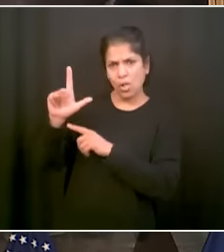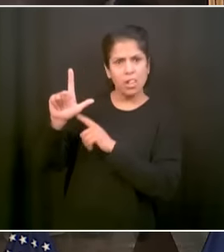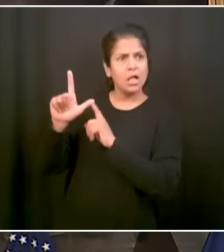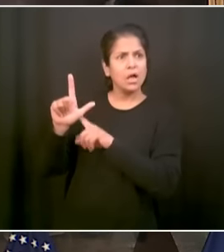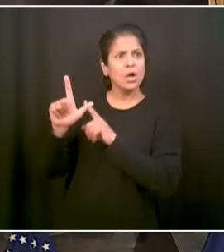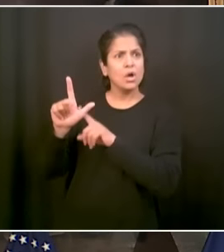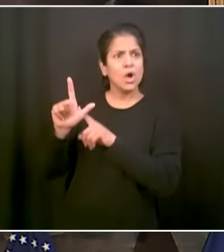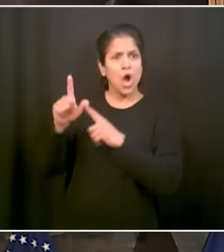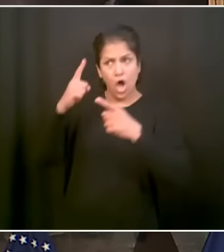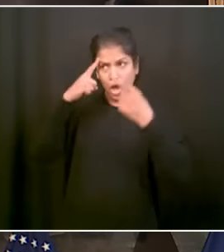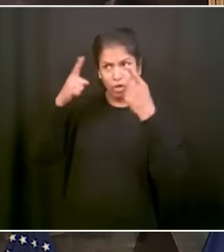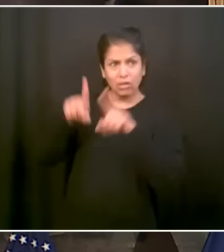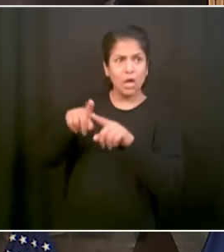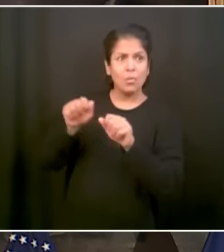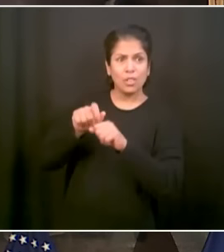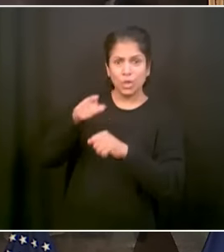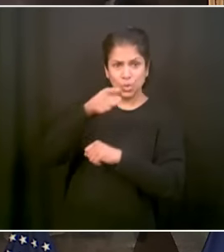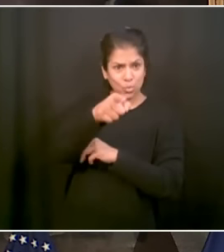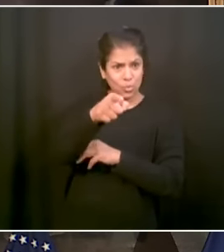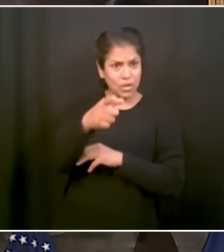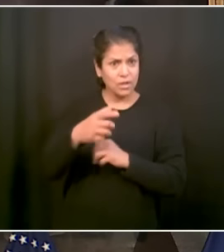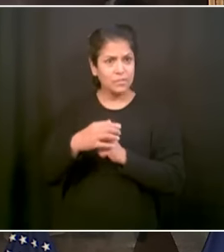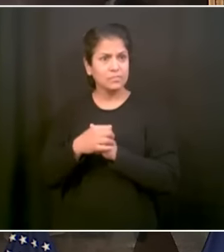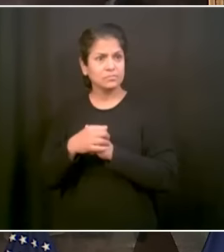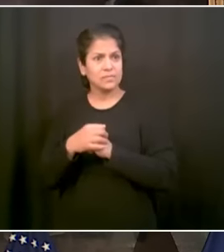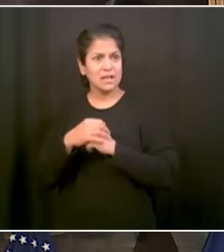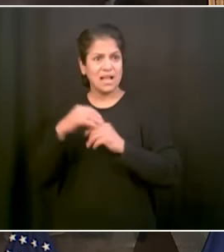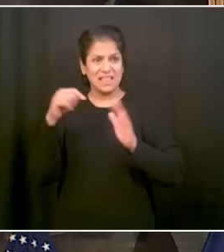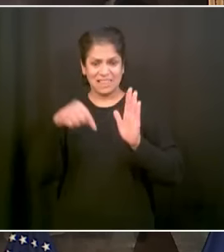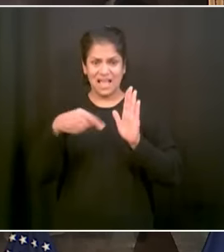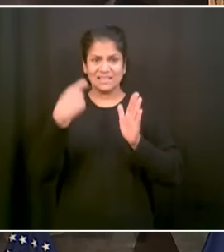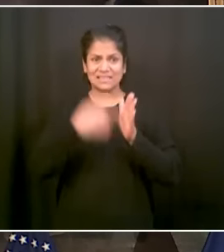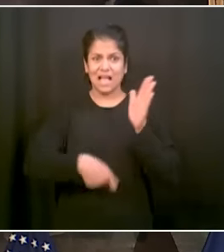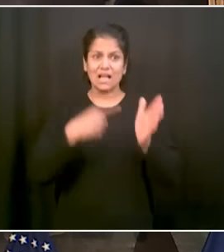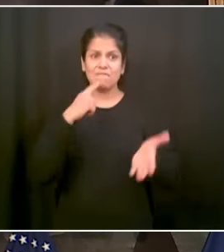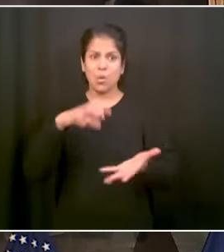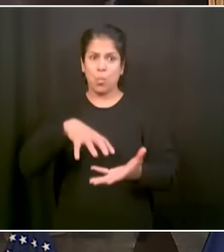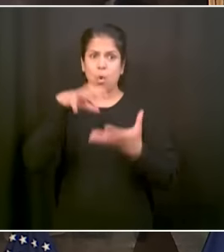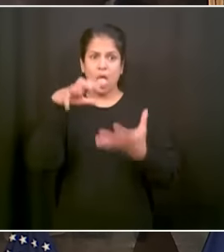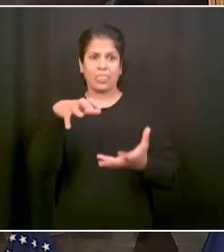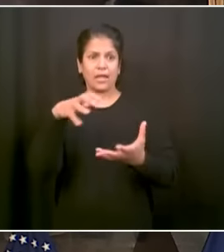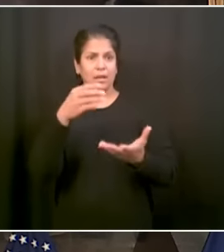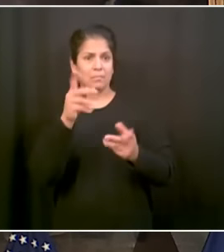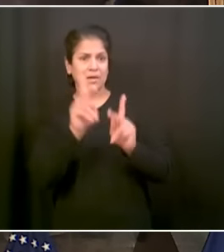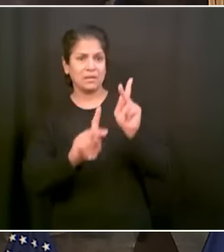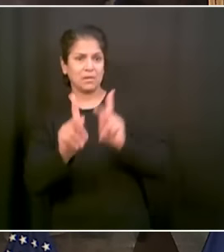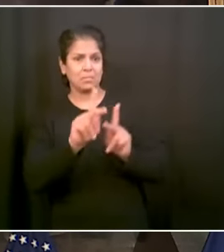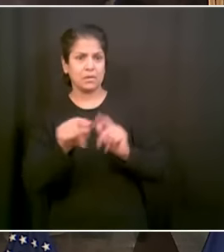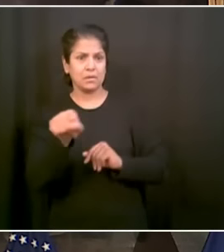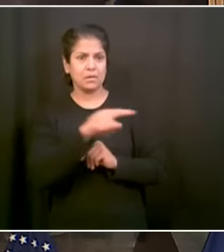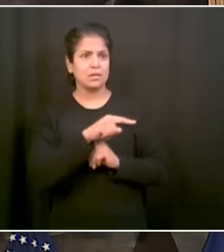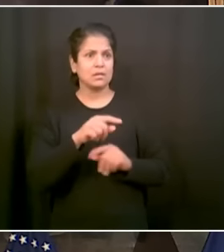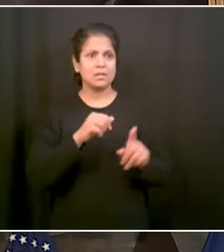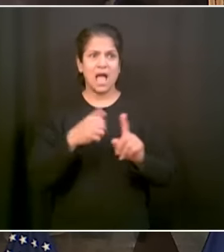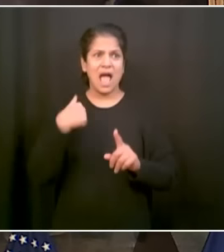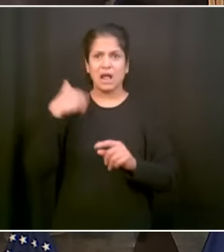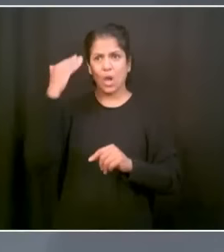explicitly, I'm not going to tax the rich, and calling me out for this is not the method that how she likes to work.